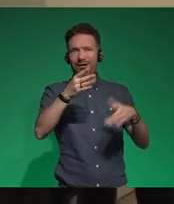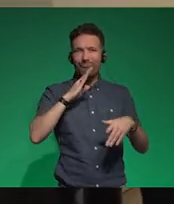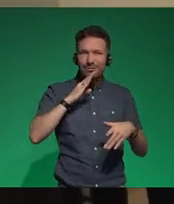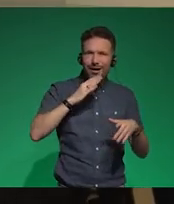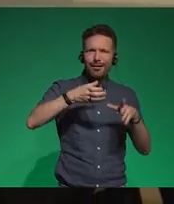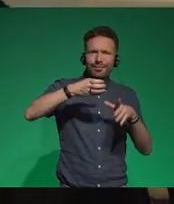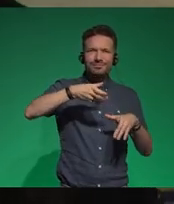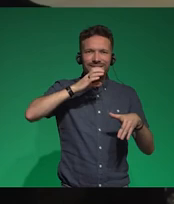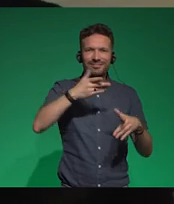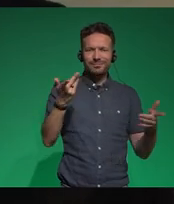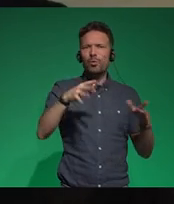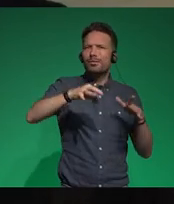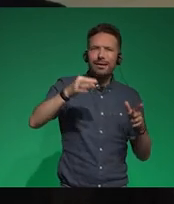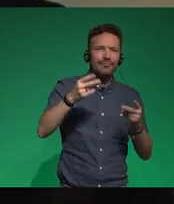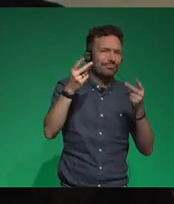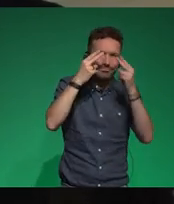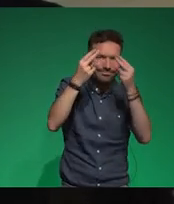you like.